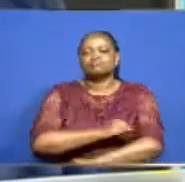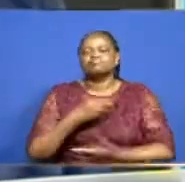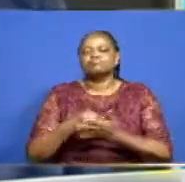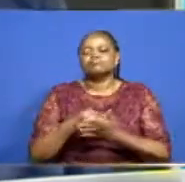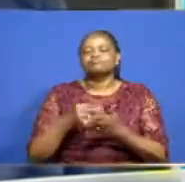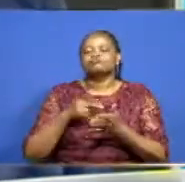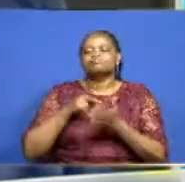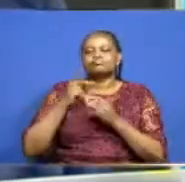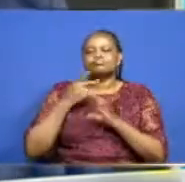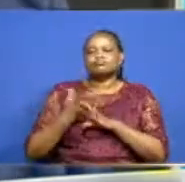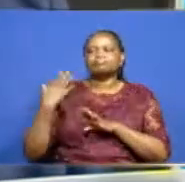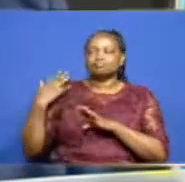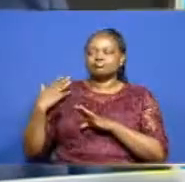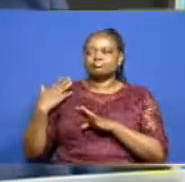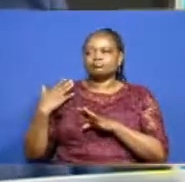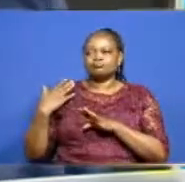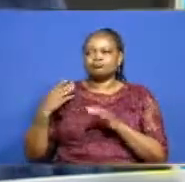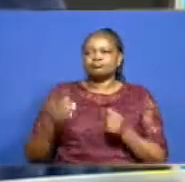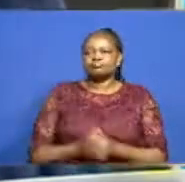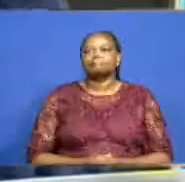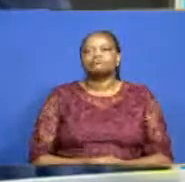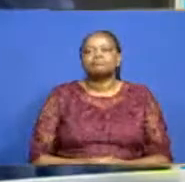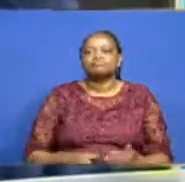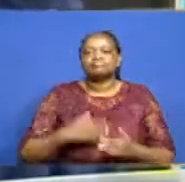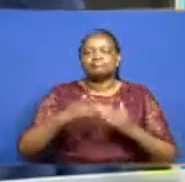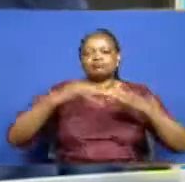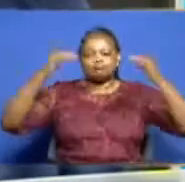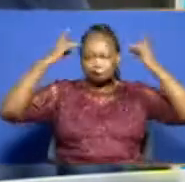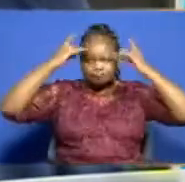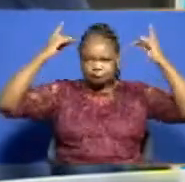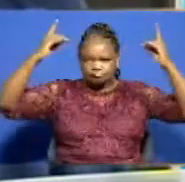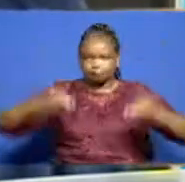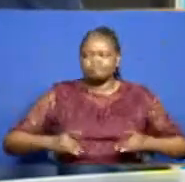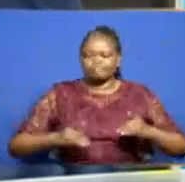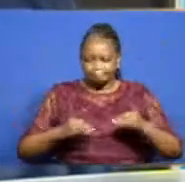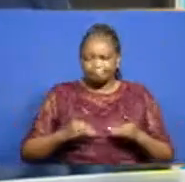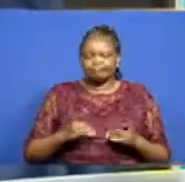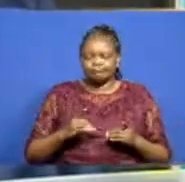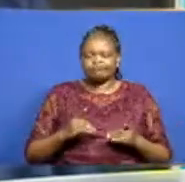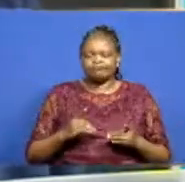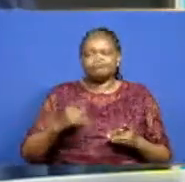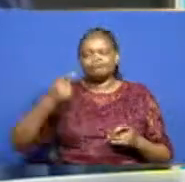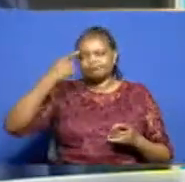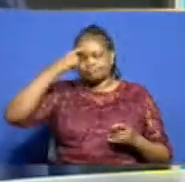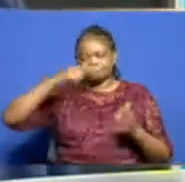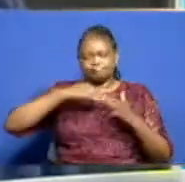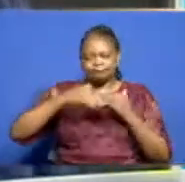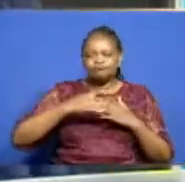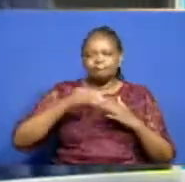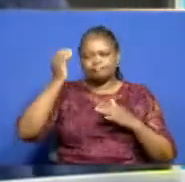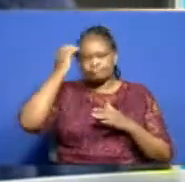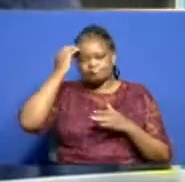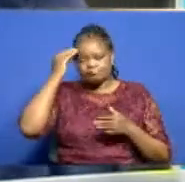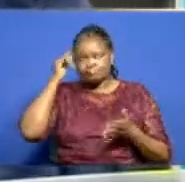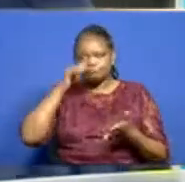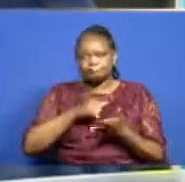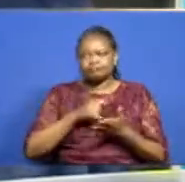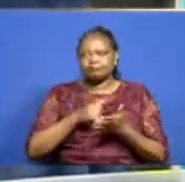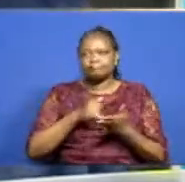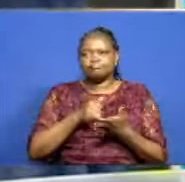caregivers. Now, these decisions apply to all learners, including those offering